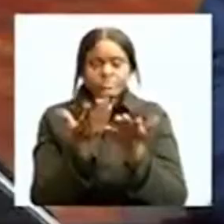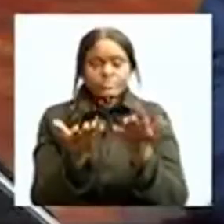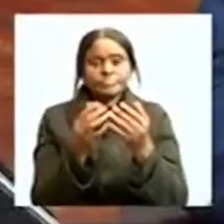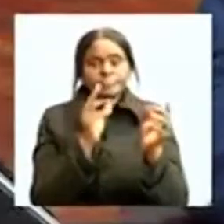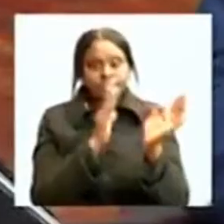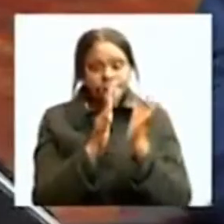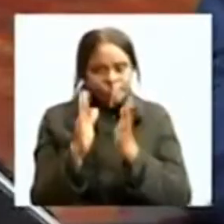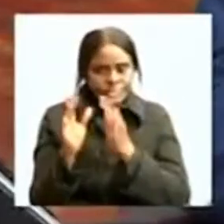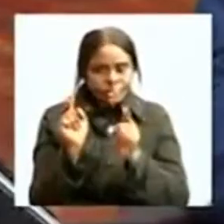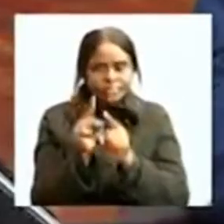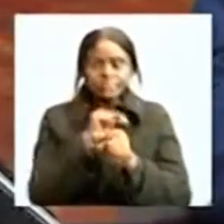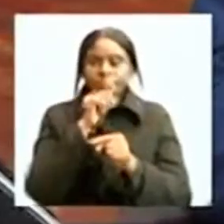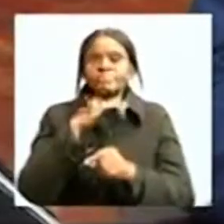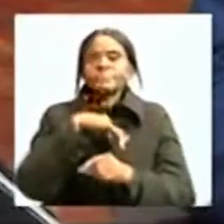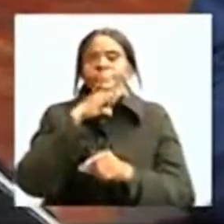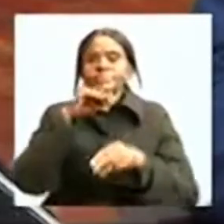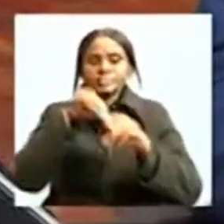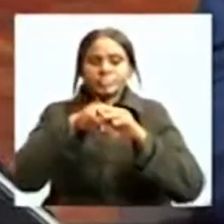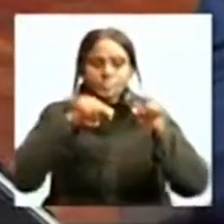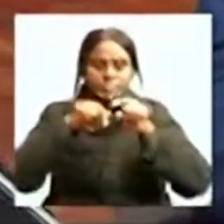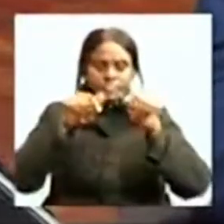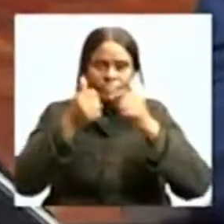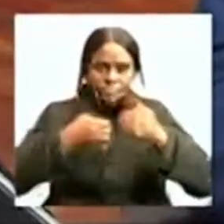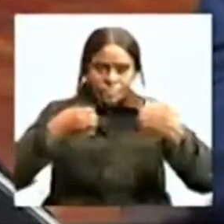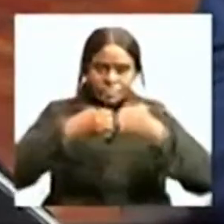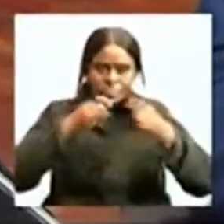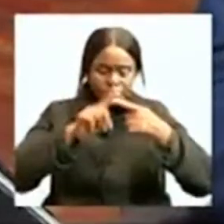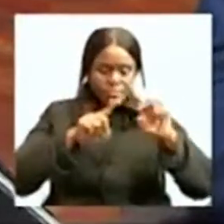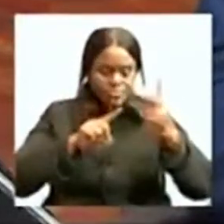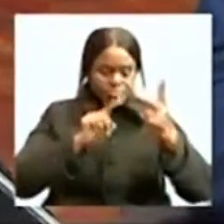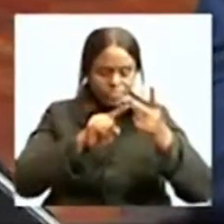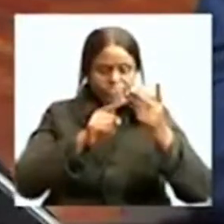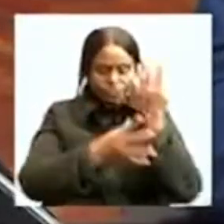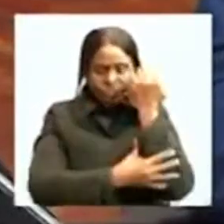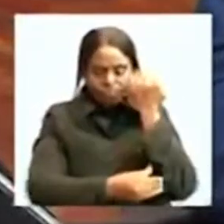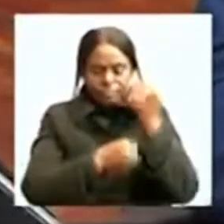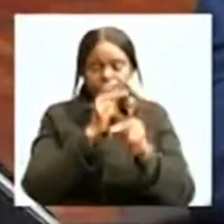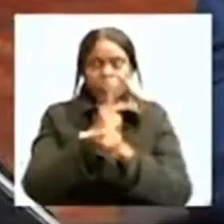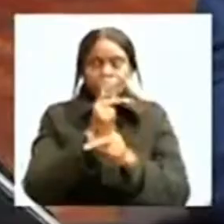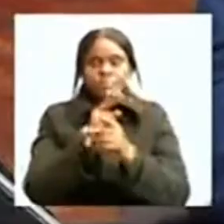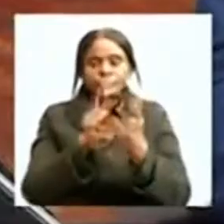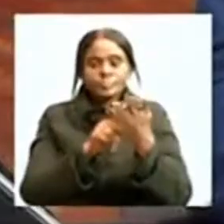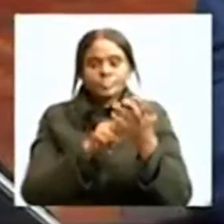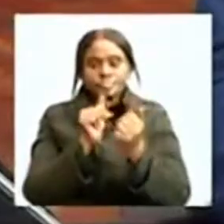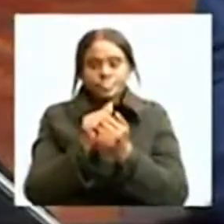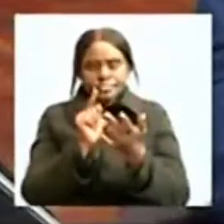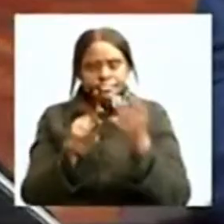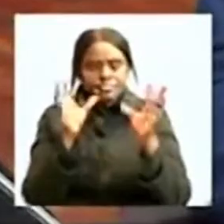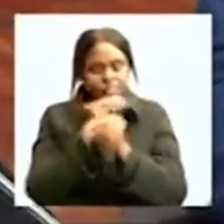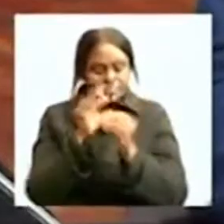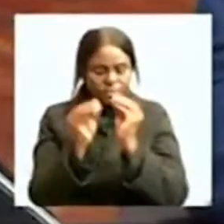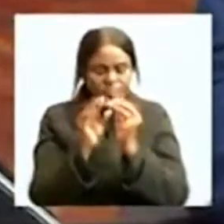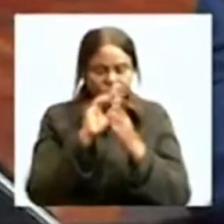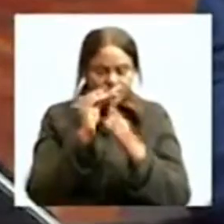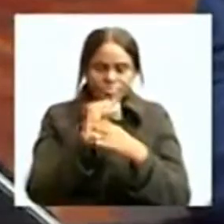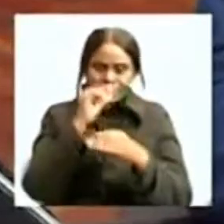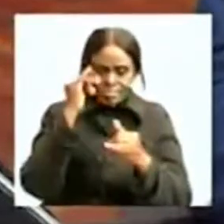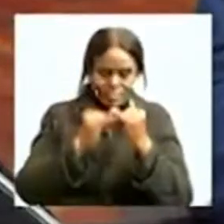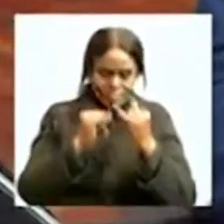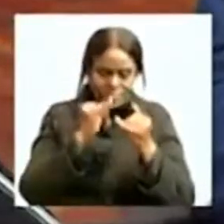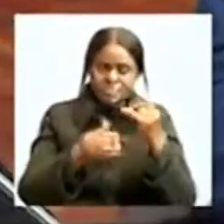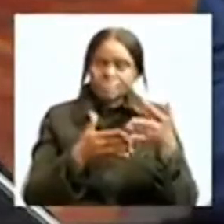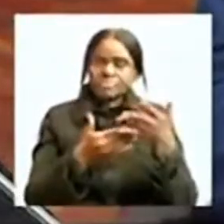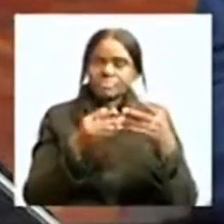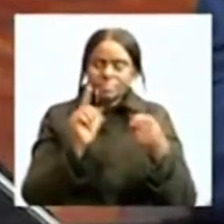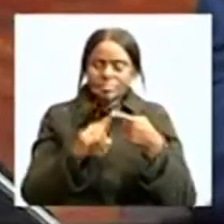mechanisms and a deficient internal control environment. 2. Poor record keeping and reporting, missing or incomplete